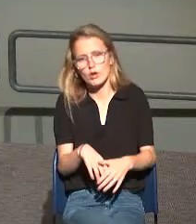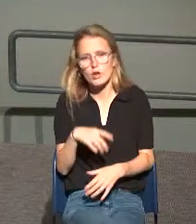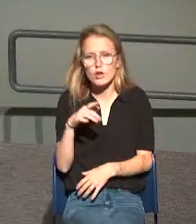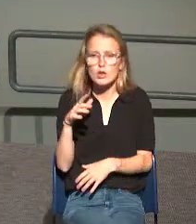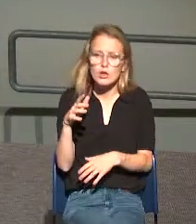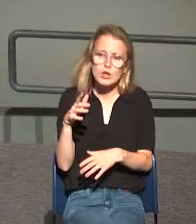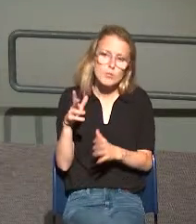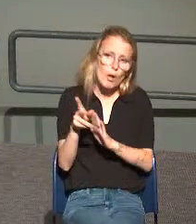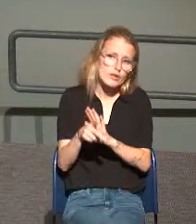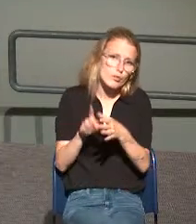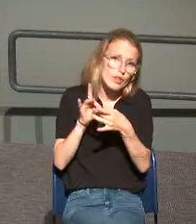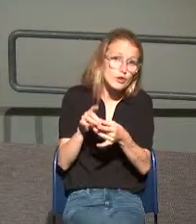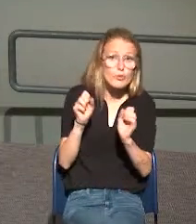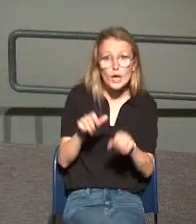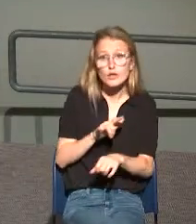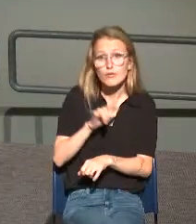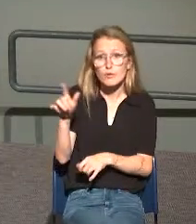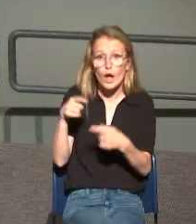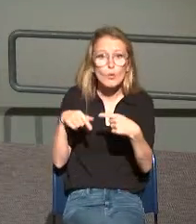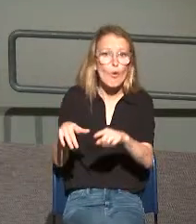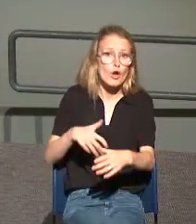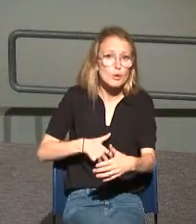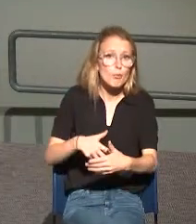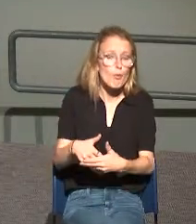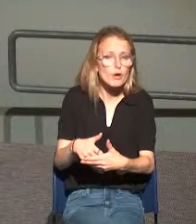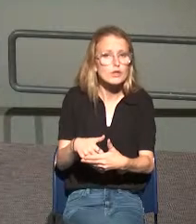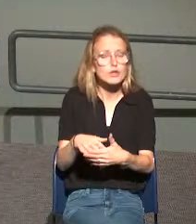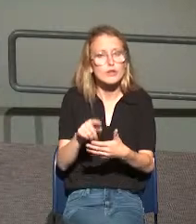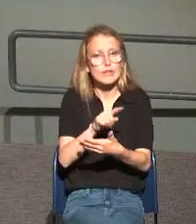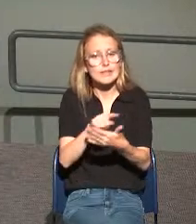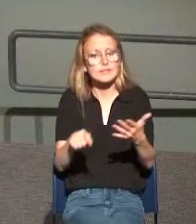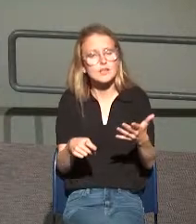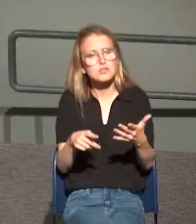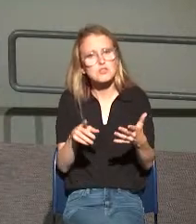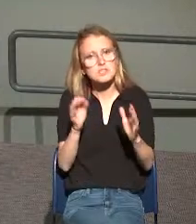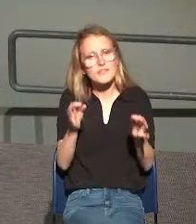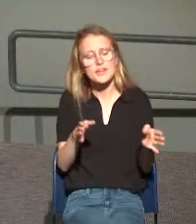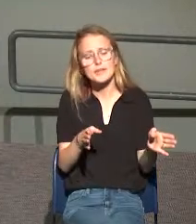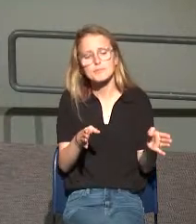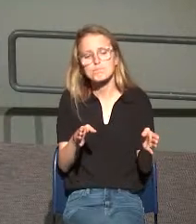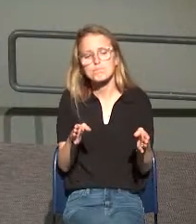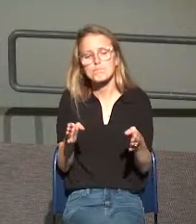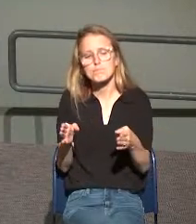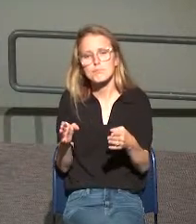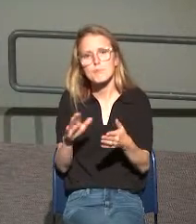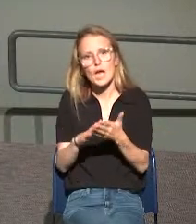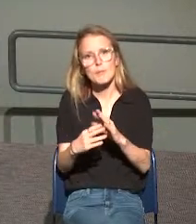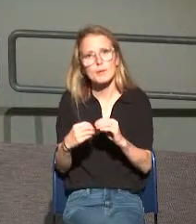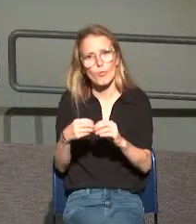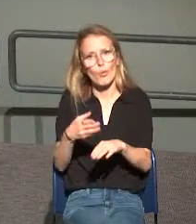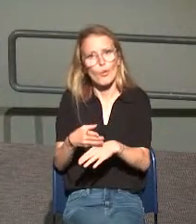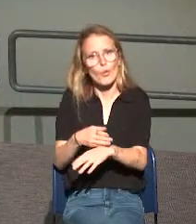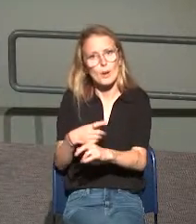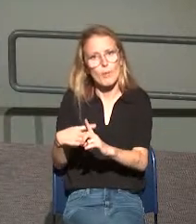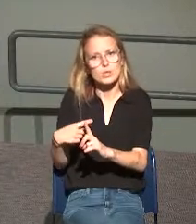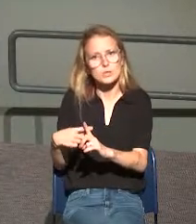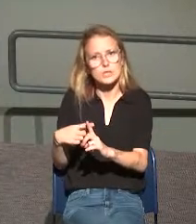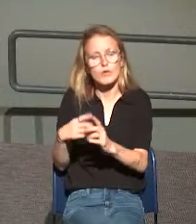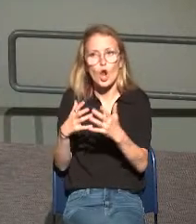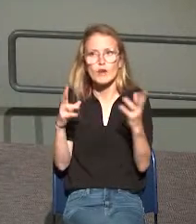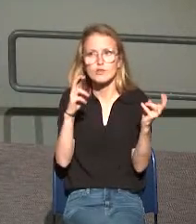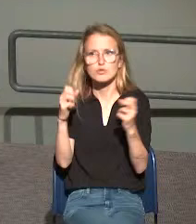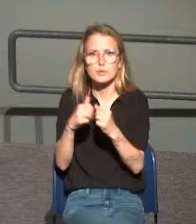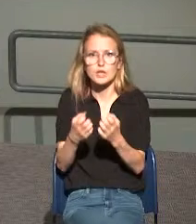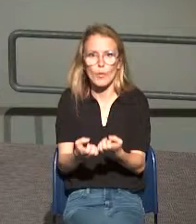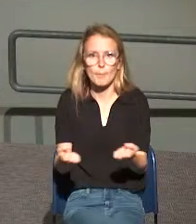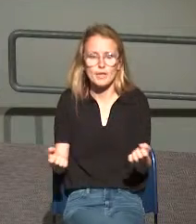while pregnant. I mean, some of those things are definitely moving in the right direction. But I think there's still, a lot of issues with equipment. And